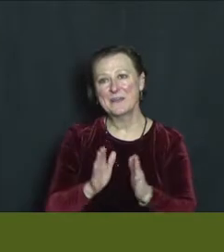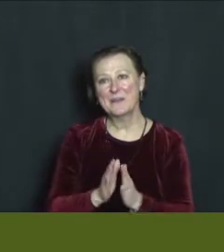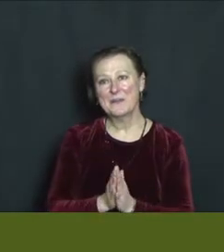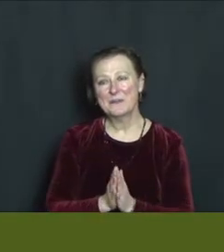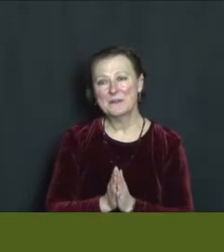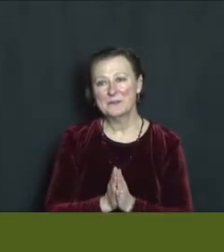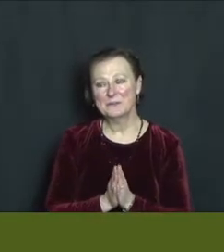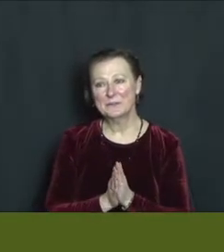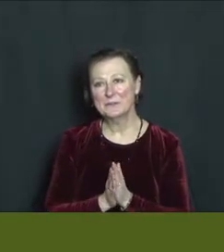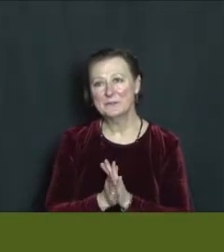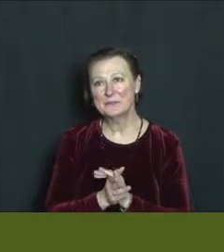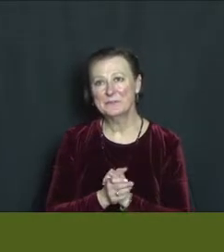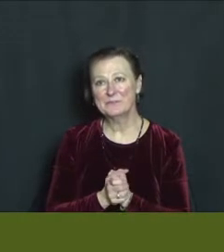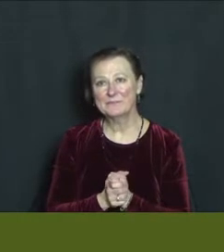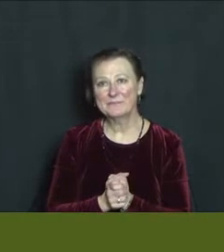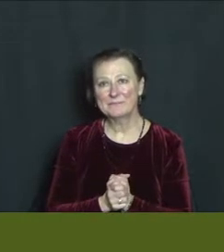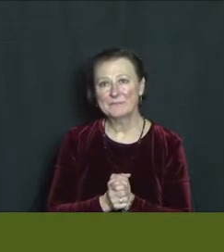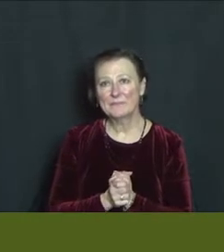Deo.